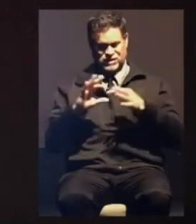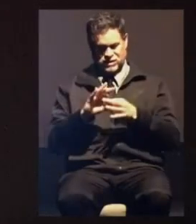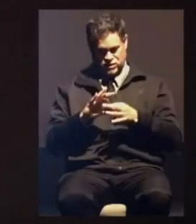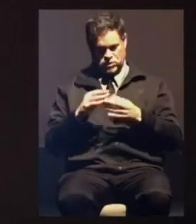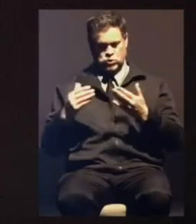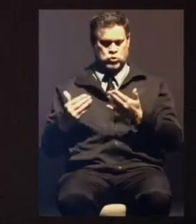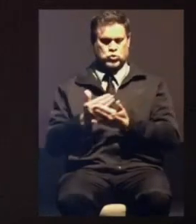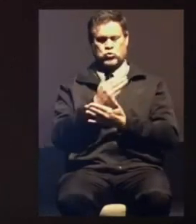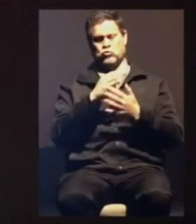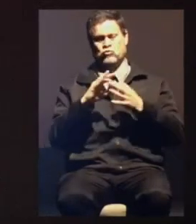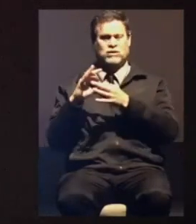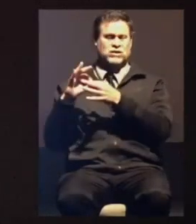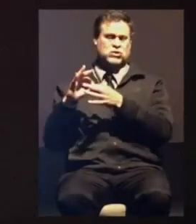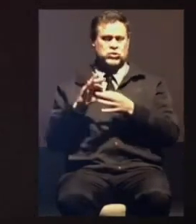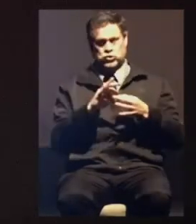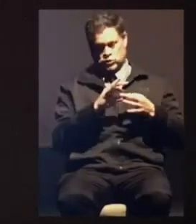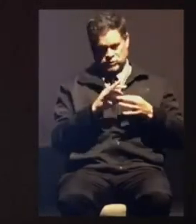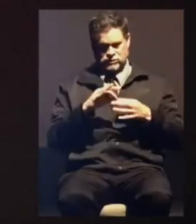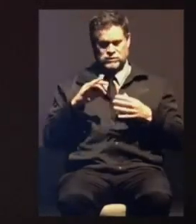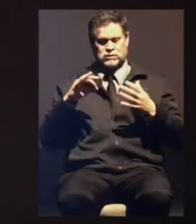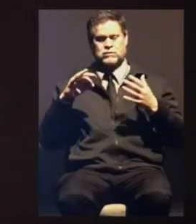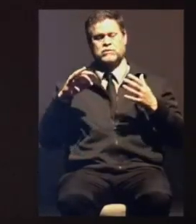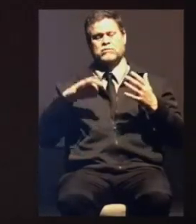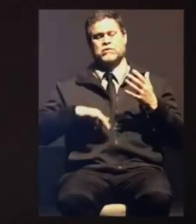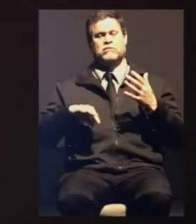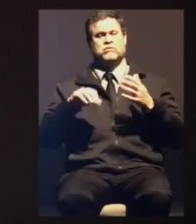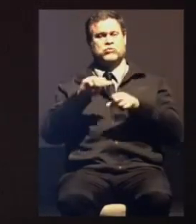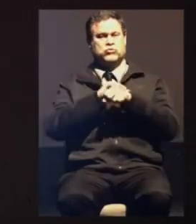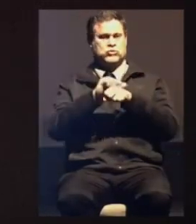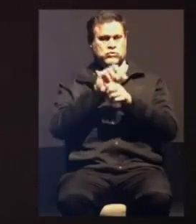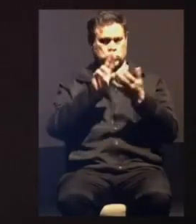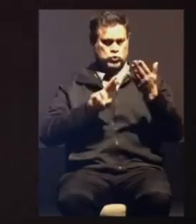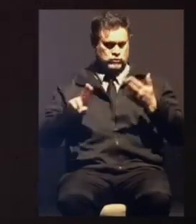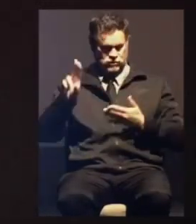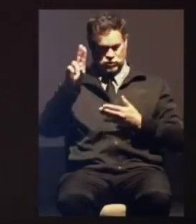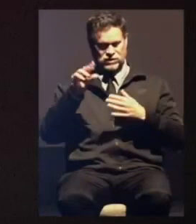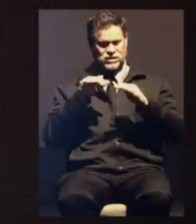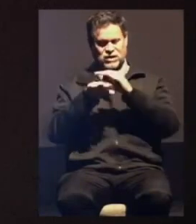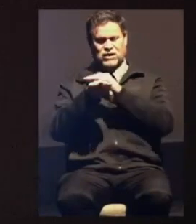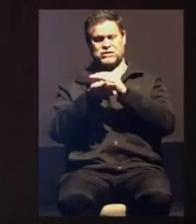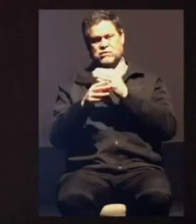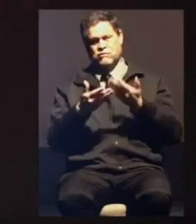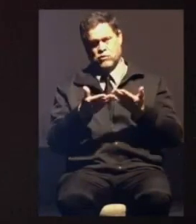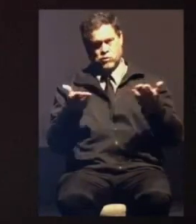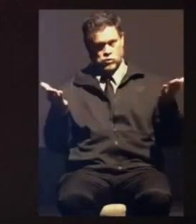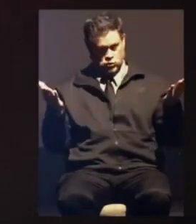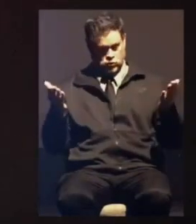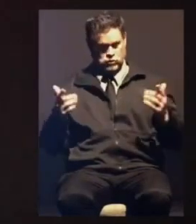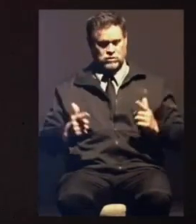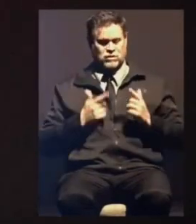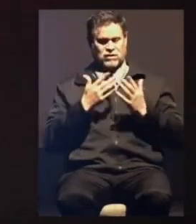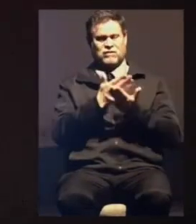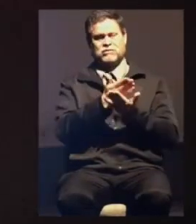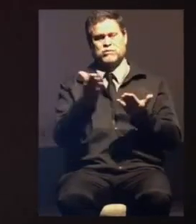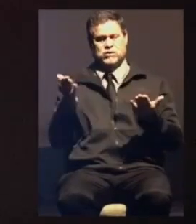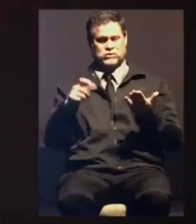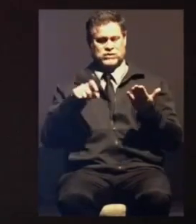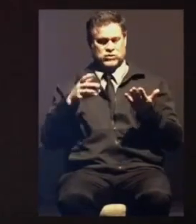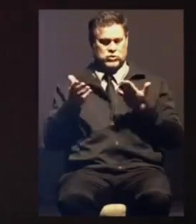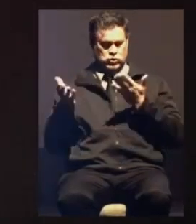new relationships to benefit training for the university, but access for those across the lifespan who need our